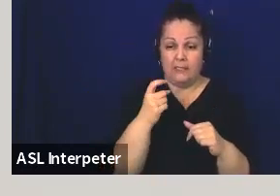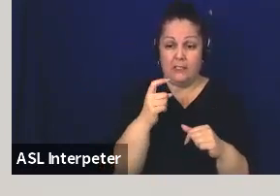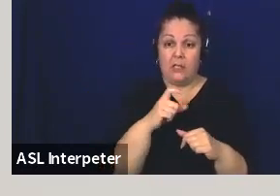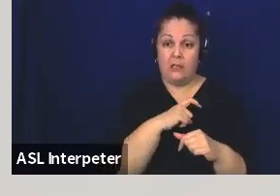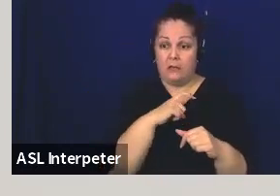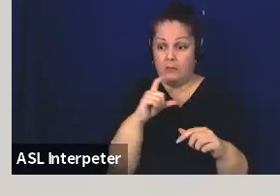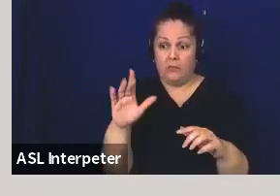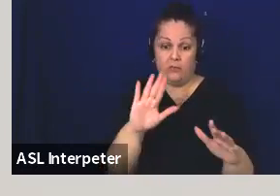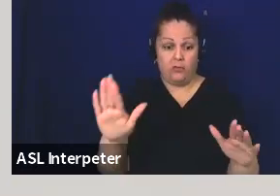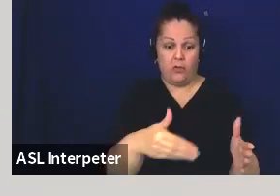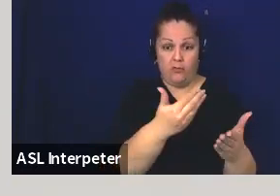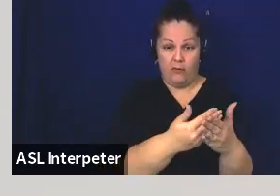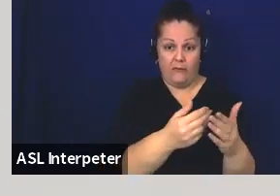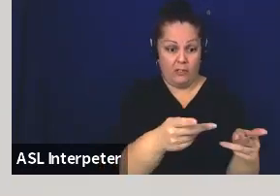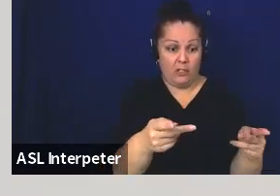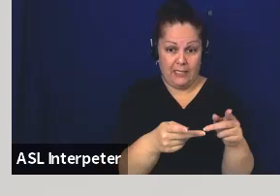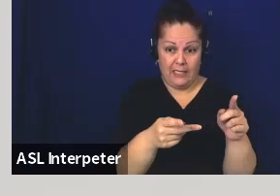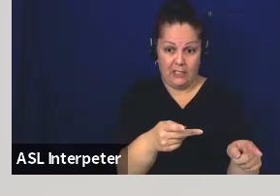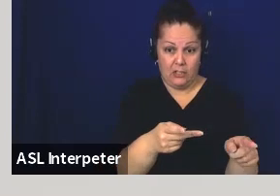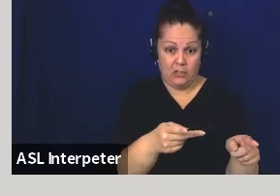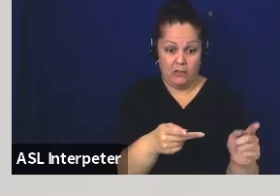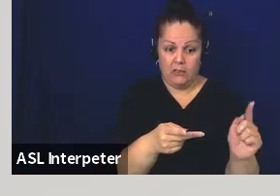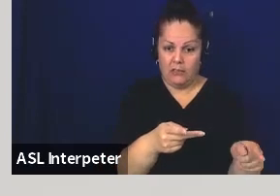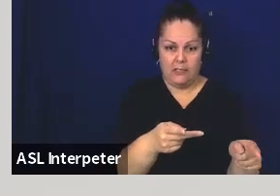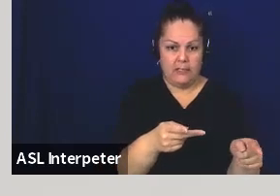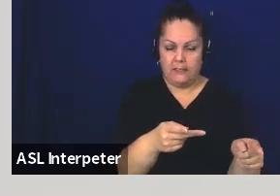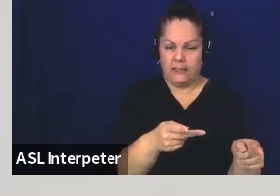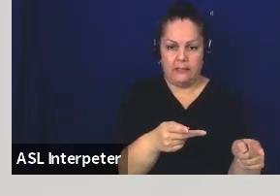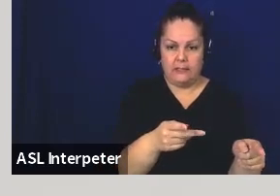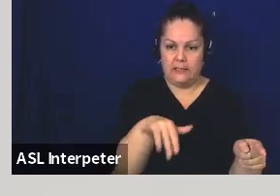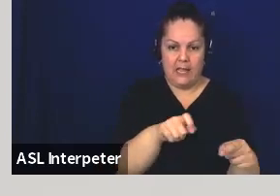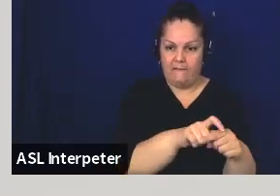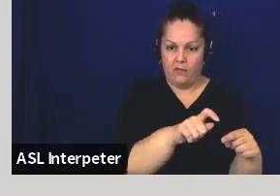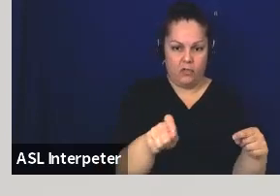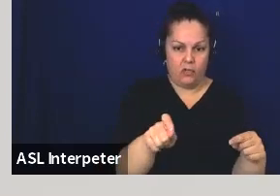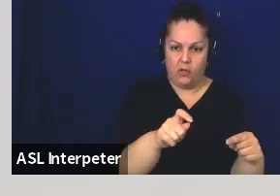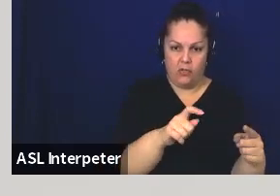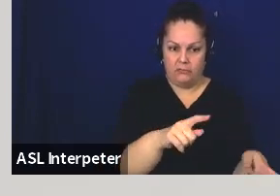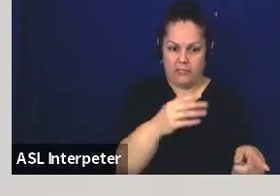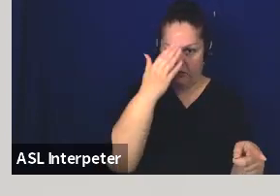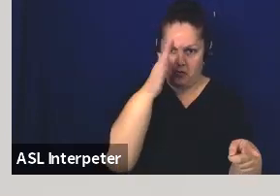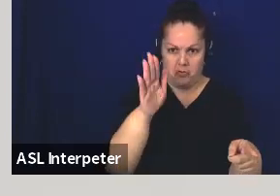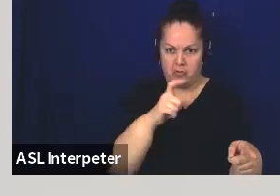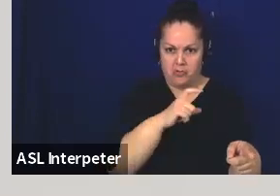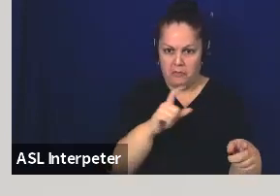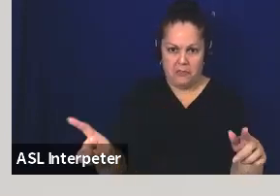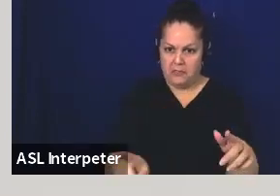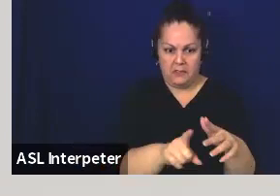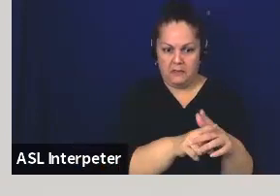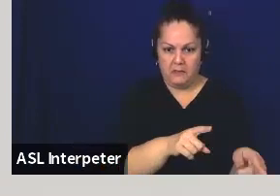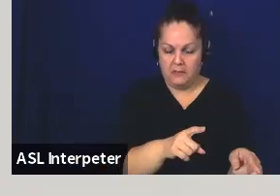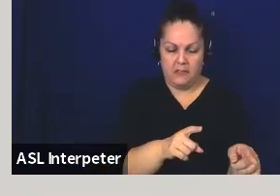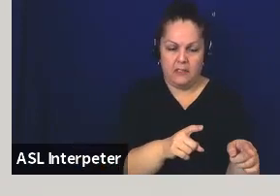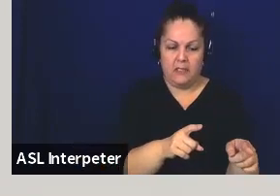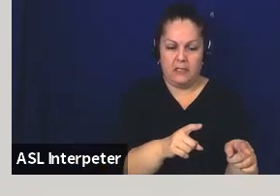enforcement arrives to their location without them having actually called or being aware that that law enforcement has been